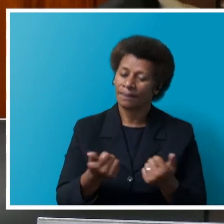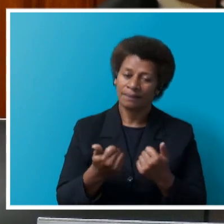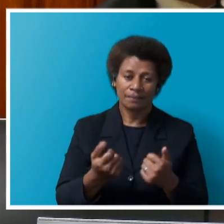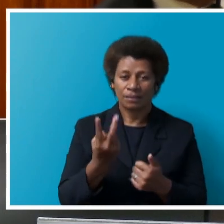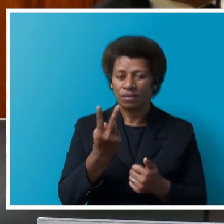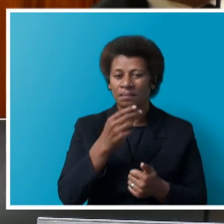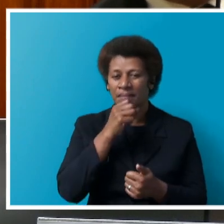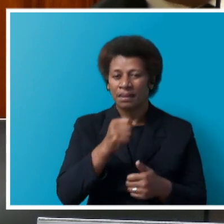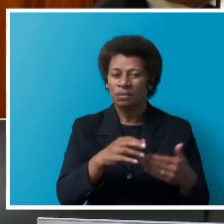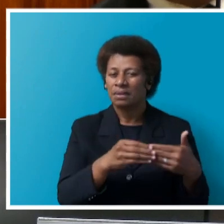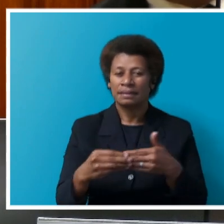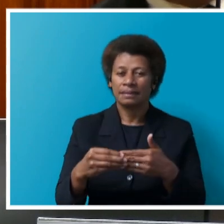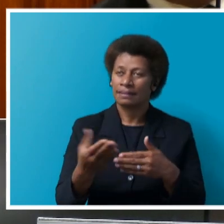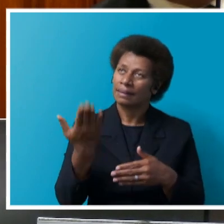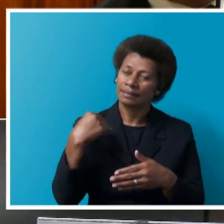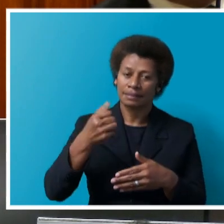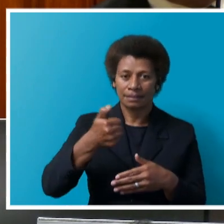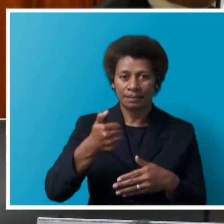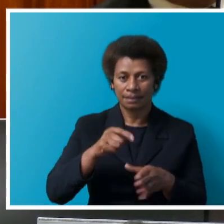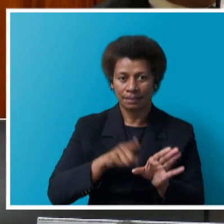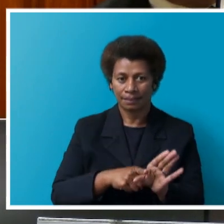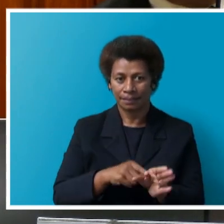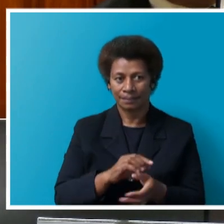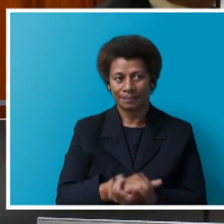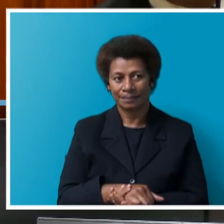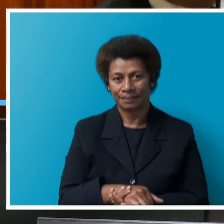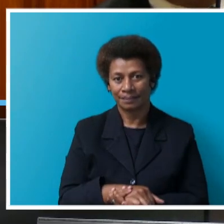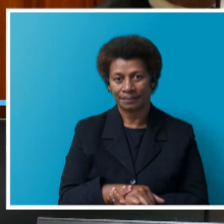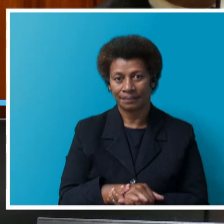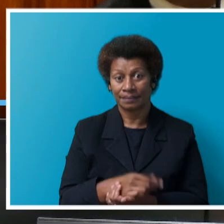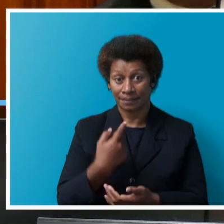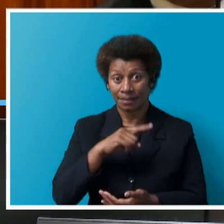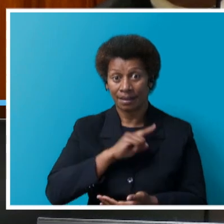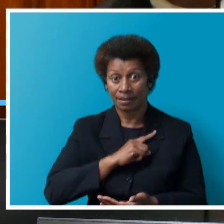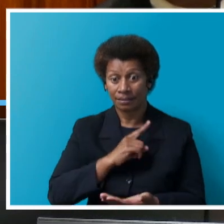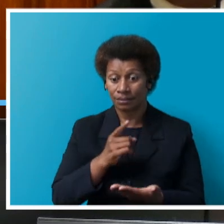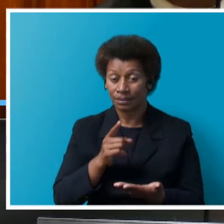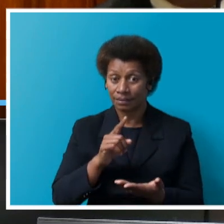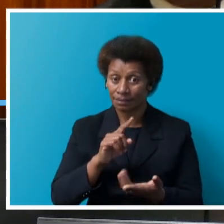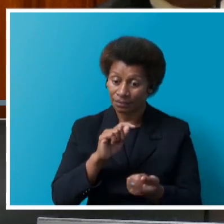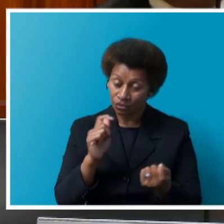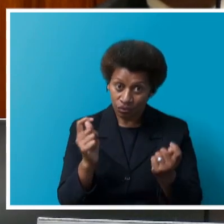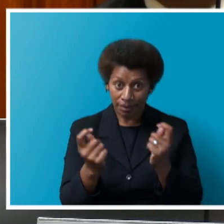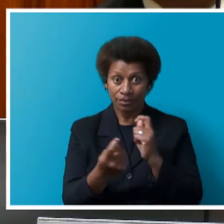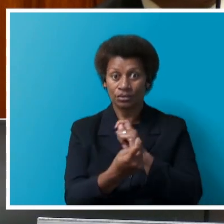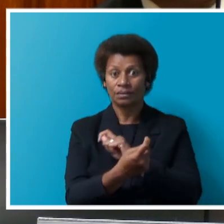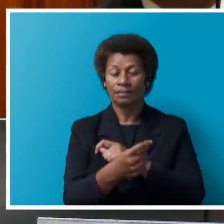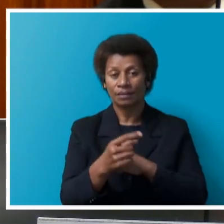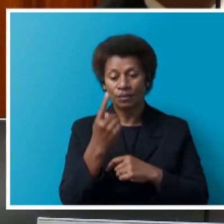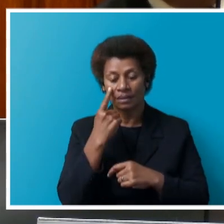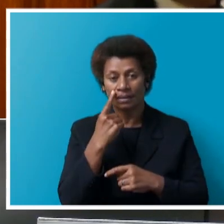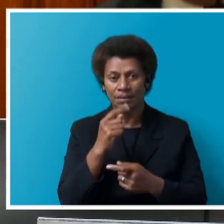years. Mr. Speaker, sir, as we turn the page to this new chapter, it is important to recognize the transition of leadership.